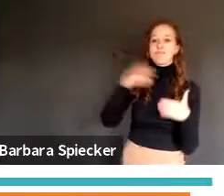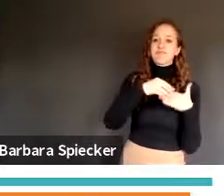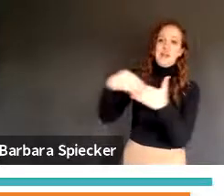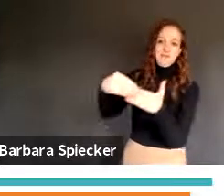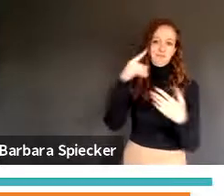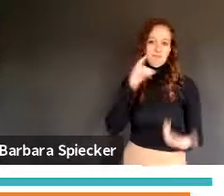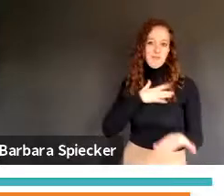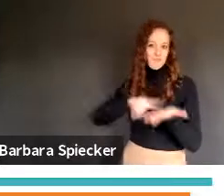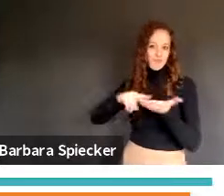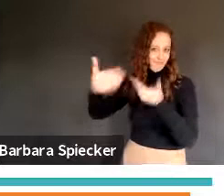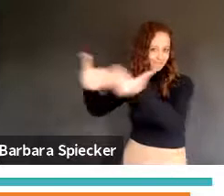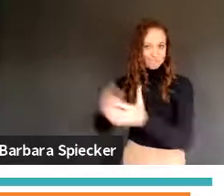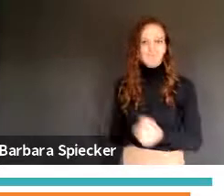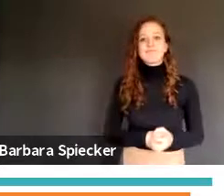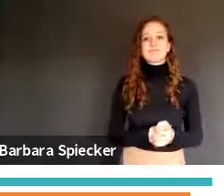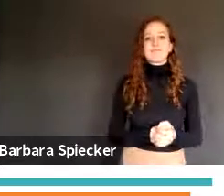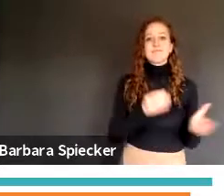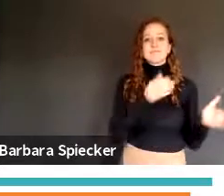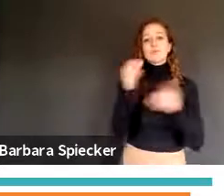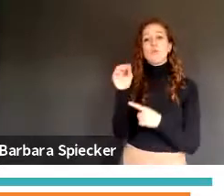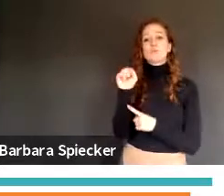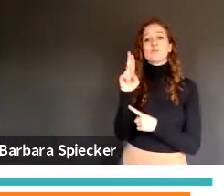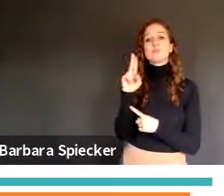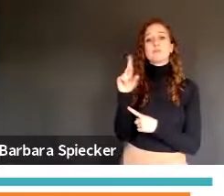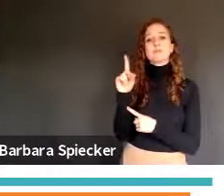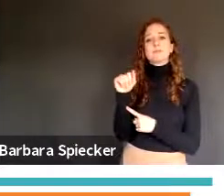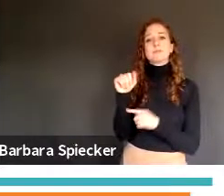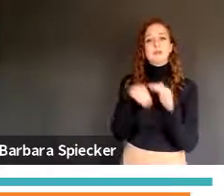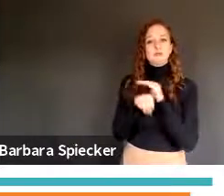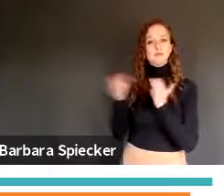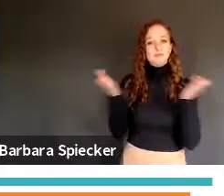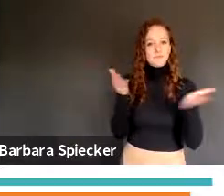Patrick, Tiffany, Sally, for their guidance on my research.